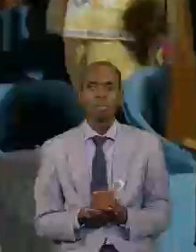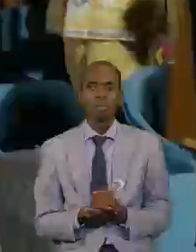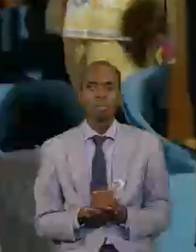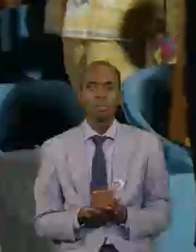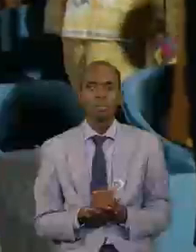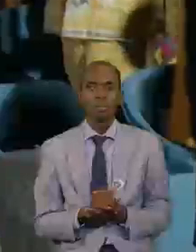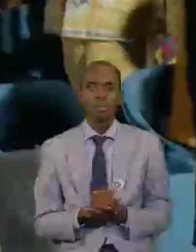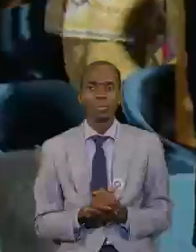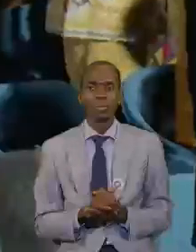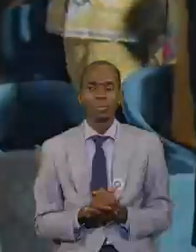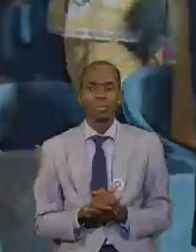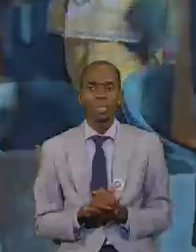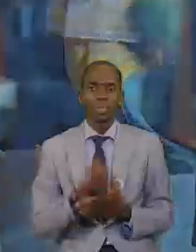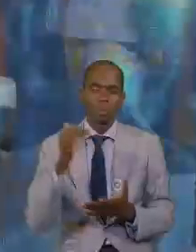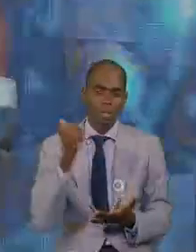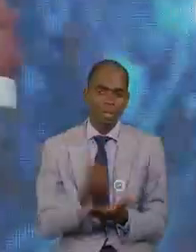Amen. Amen.